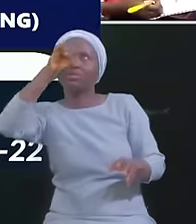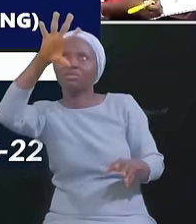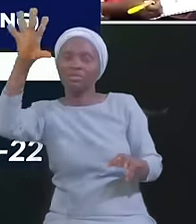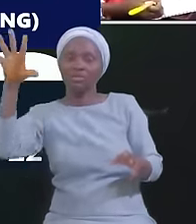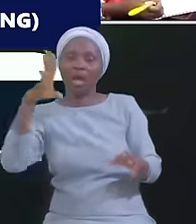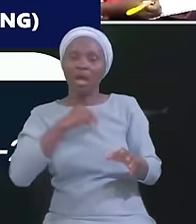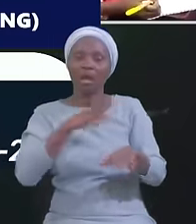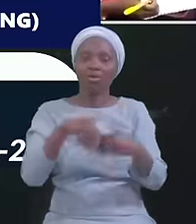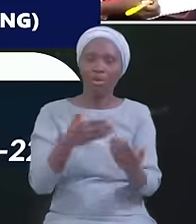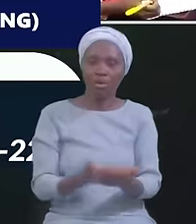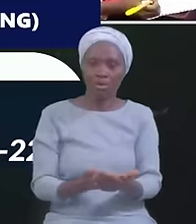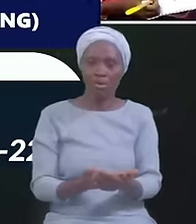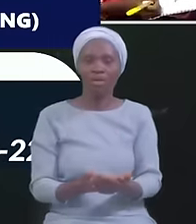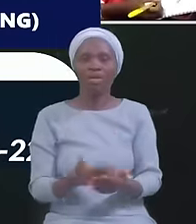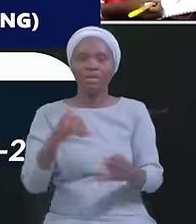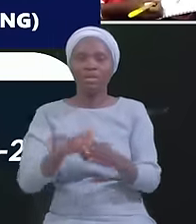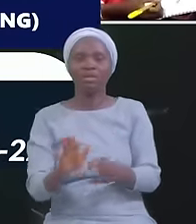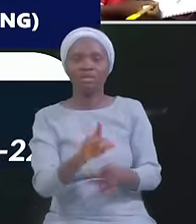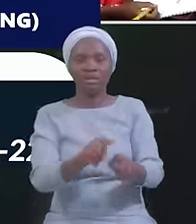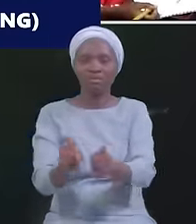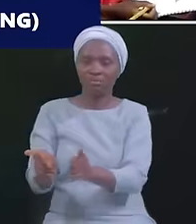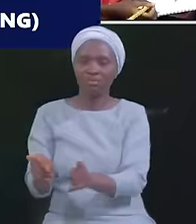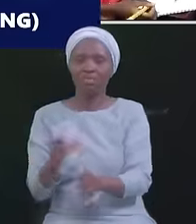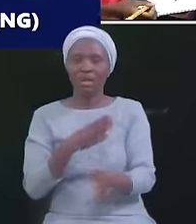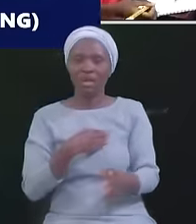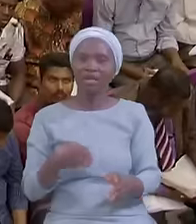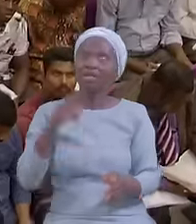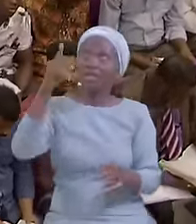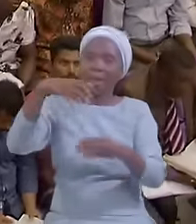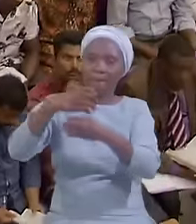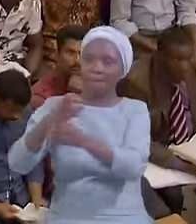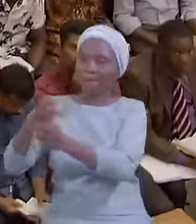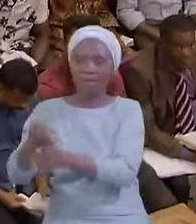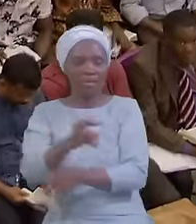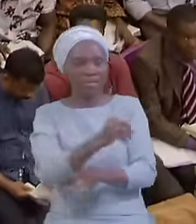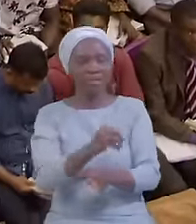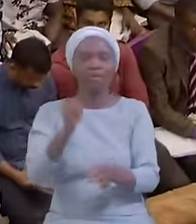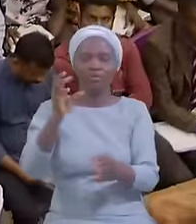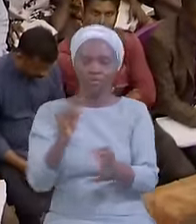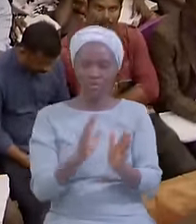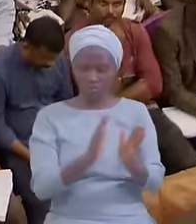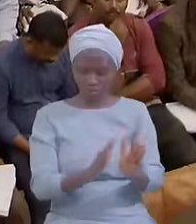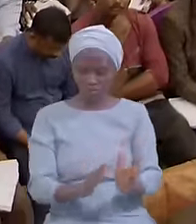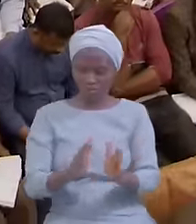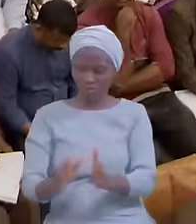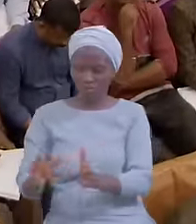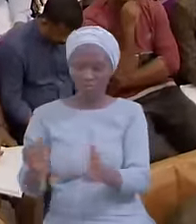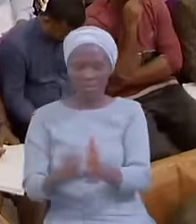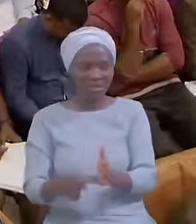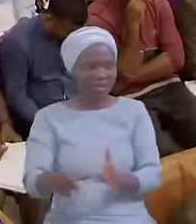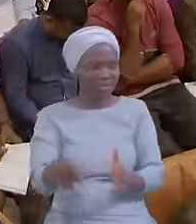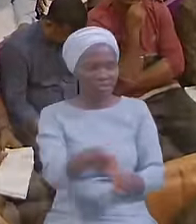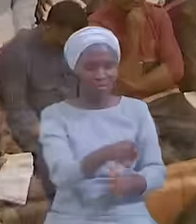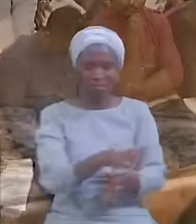their different orbits. And he make them so orderly that they don't collide,